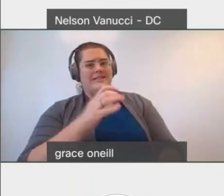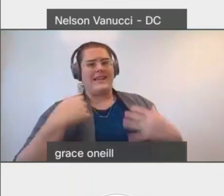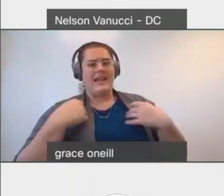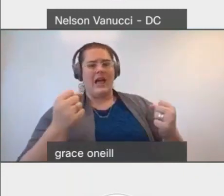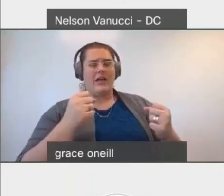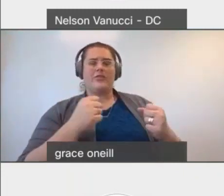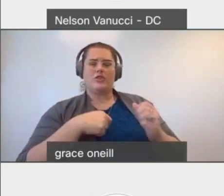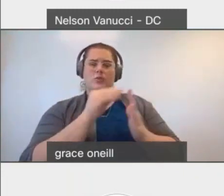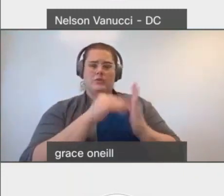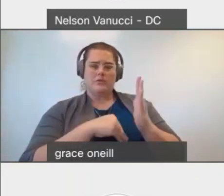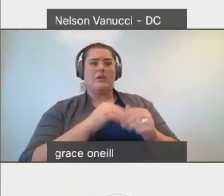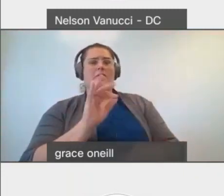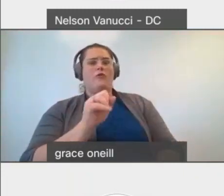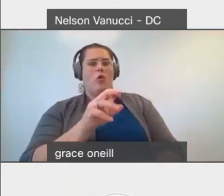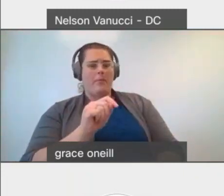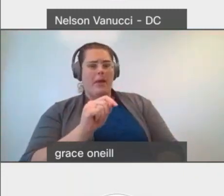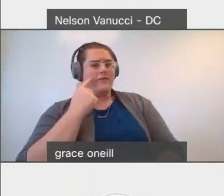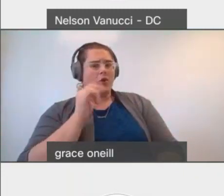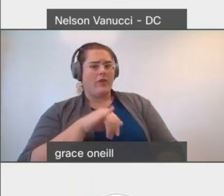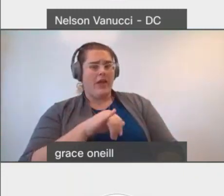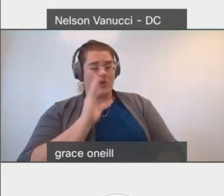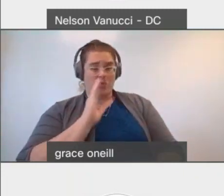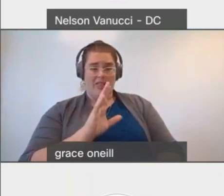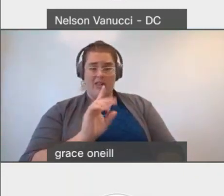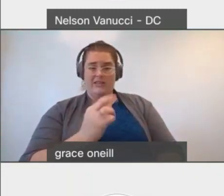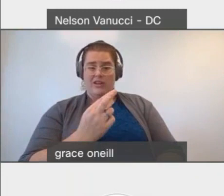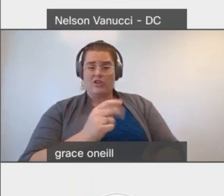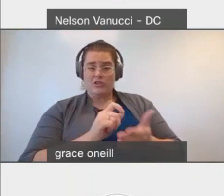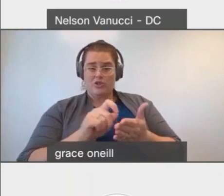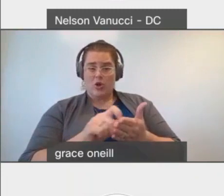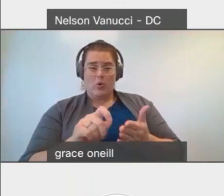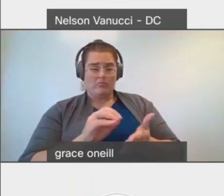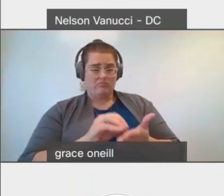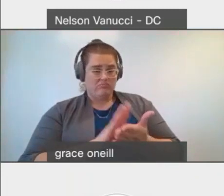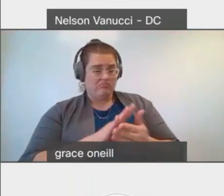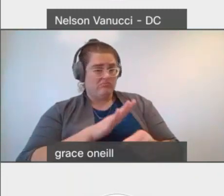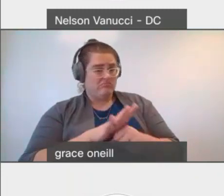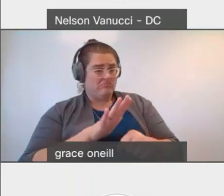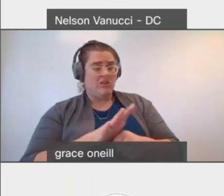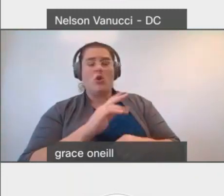on letterhead or will a script suffice? What kind of a doctor will be considered?